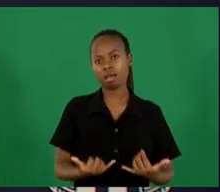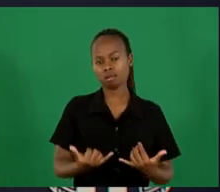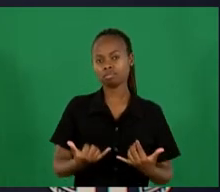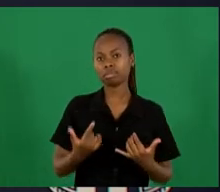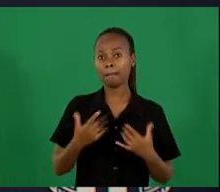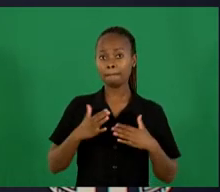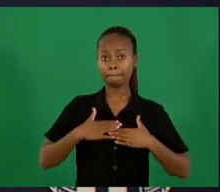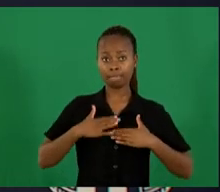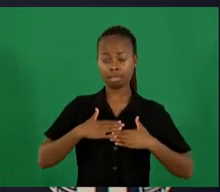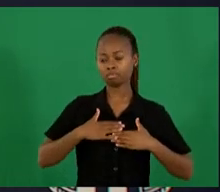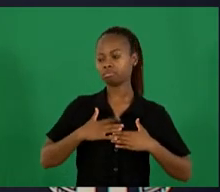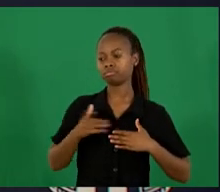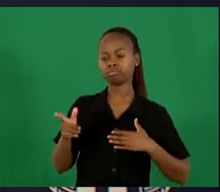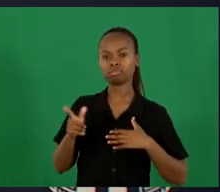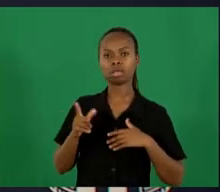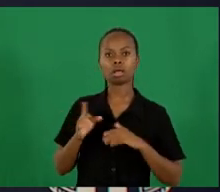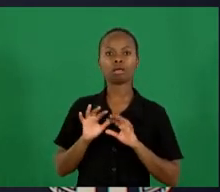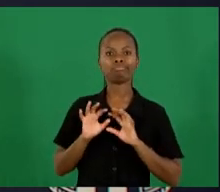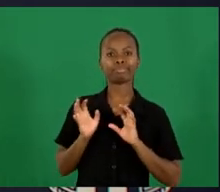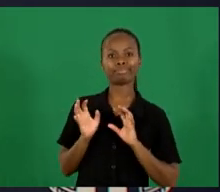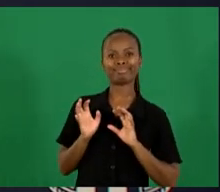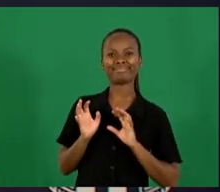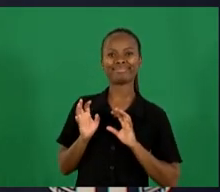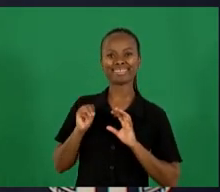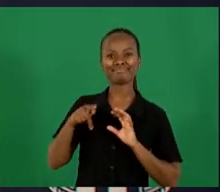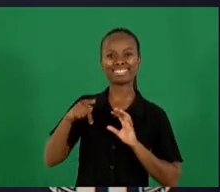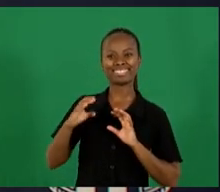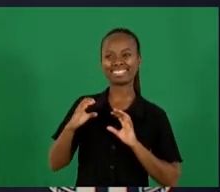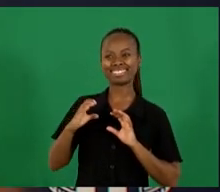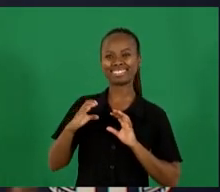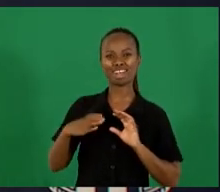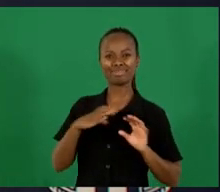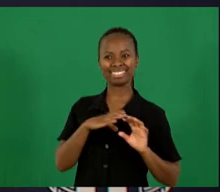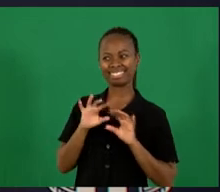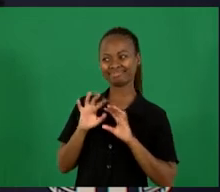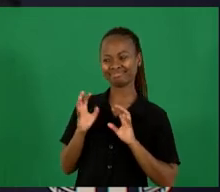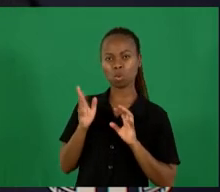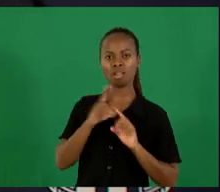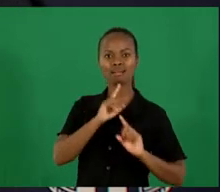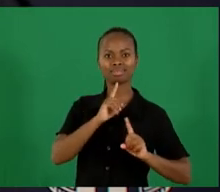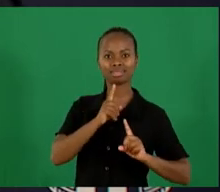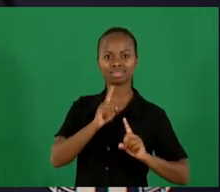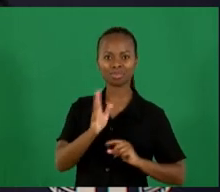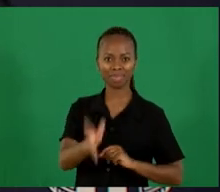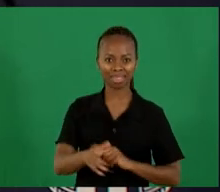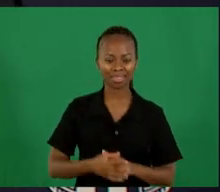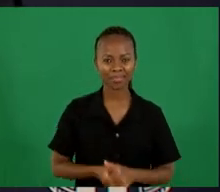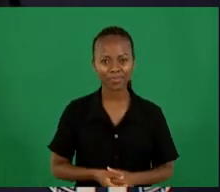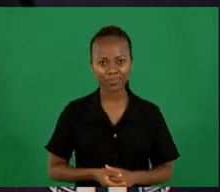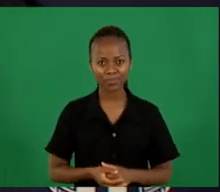of the committee, we would address your questions.